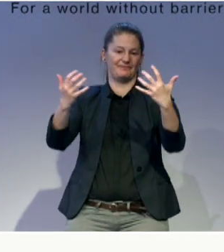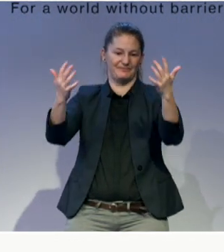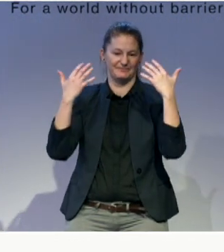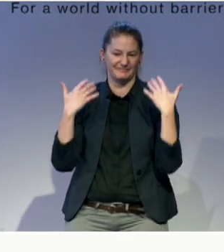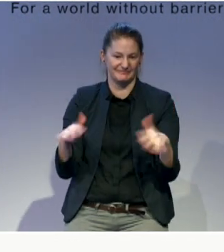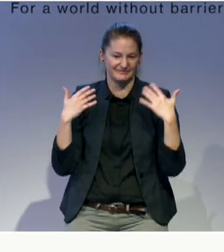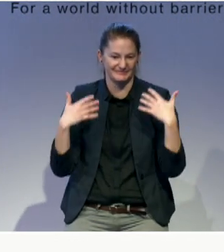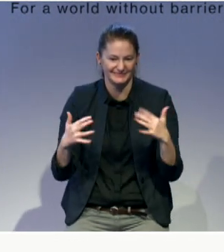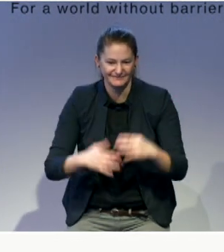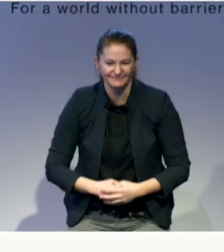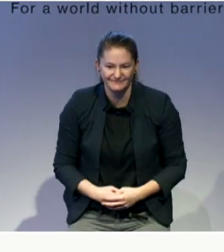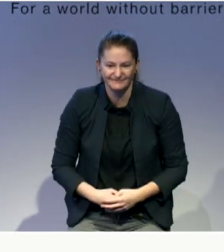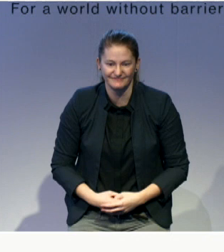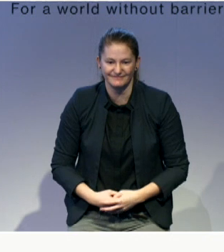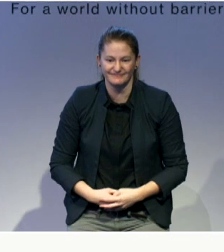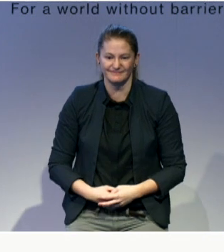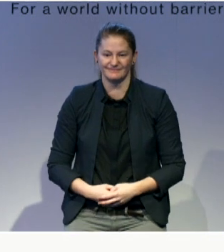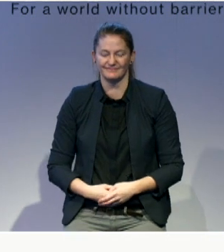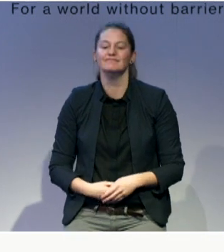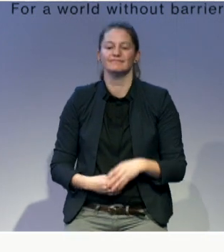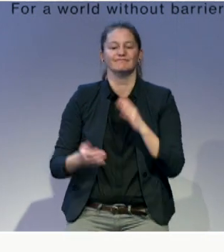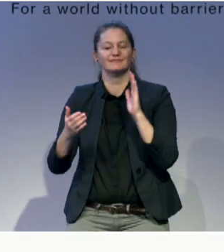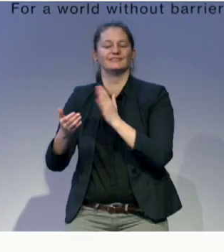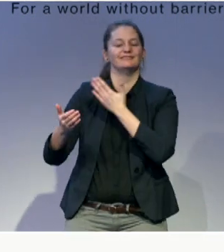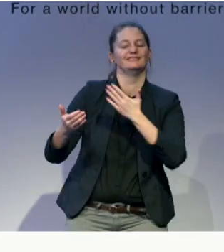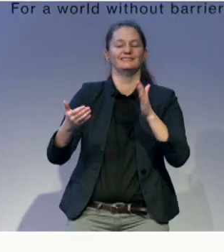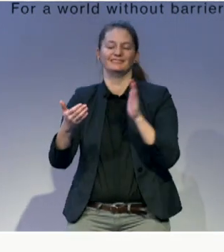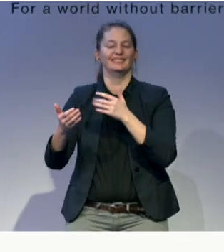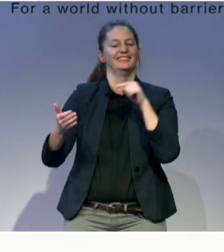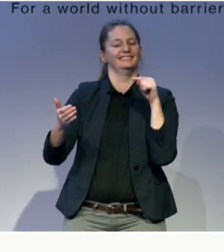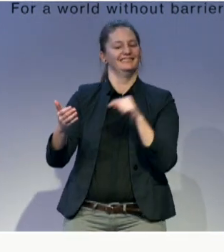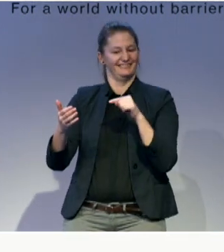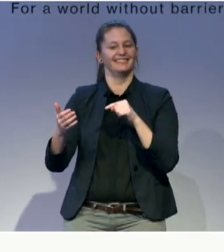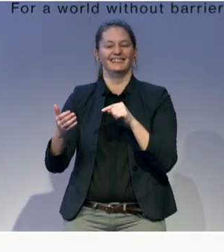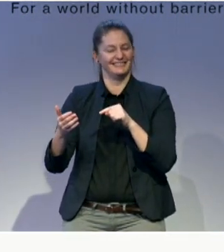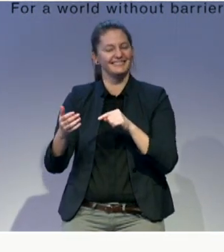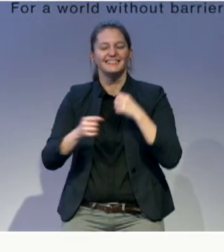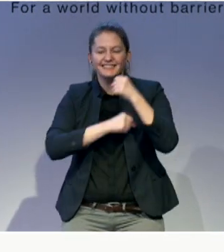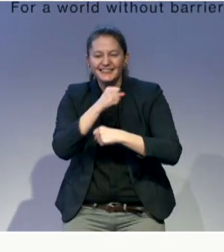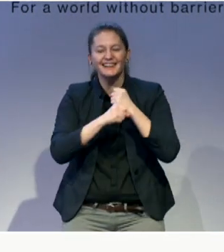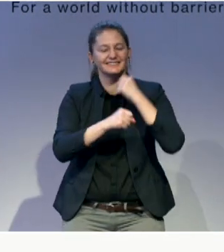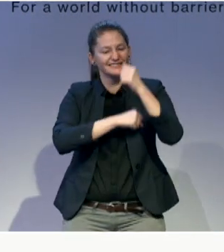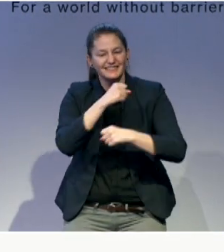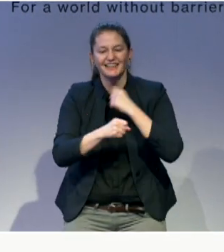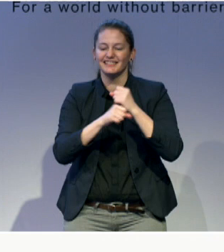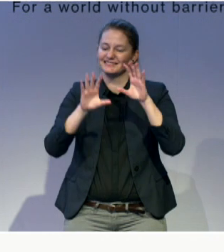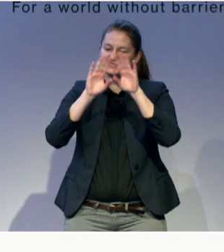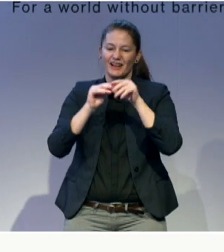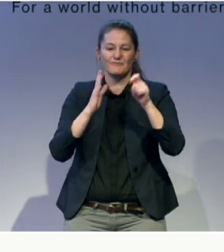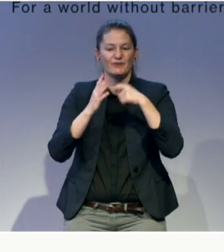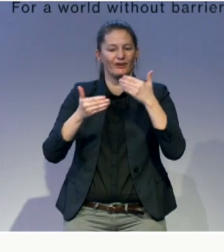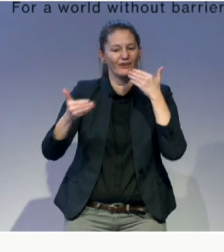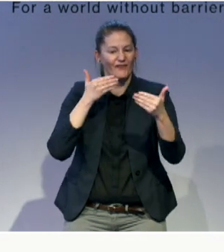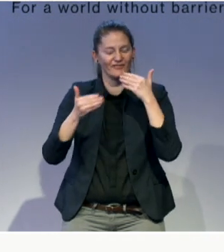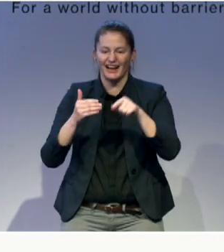ceremony, the highlight of every year's Zero Project conference. I'm so happy that